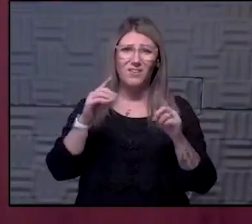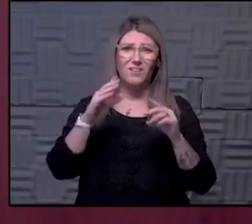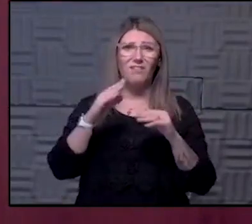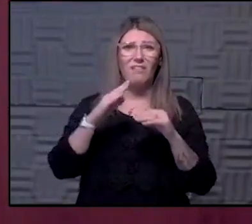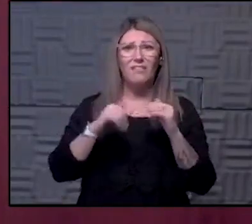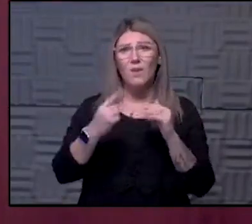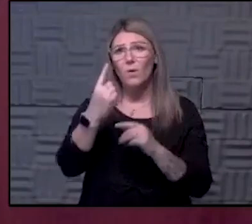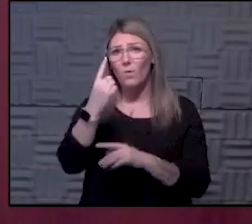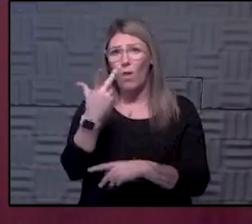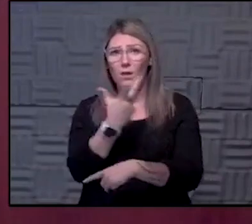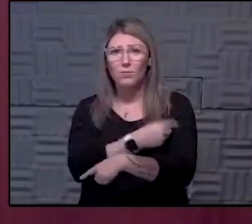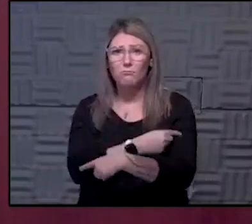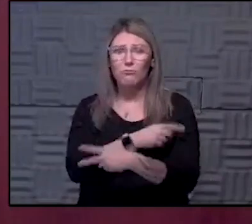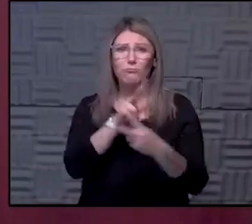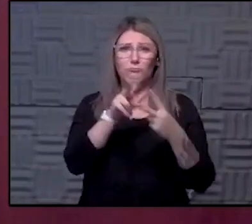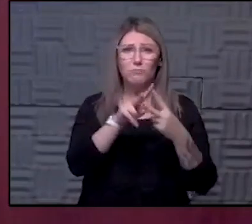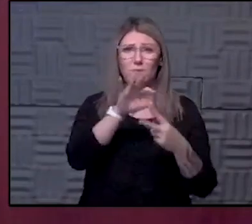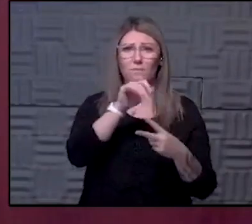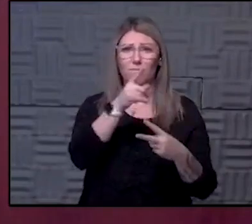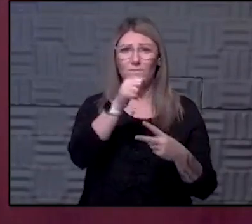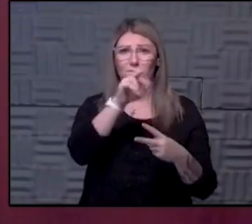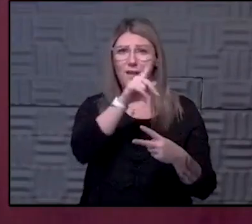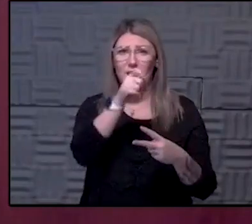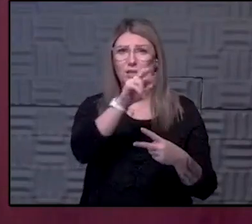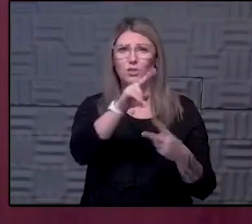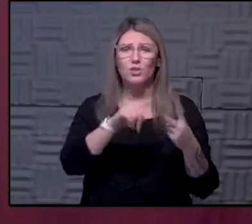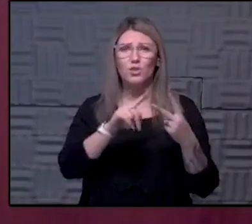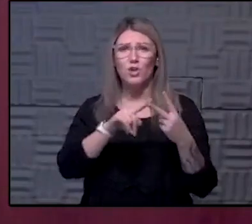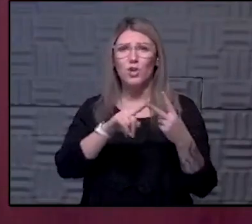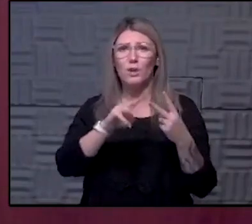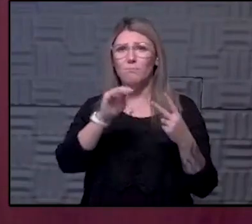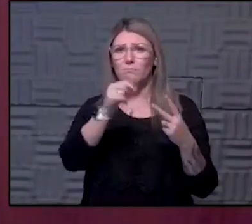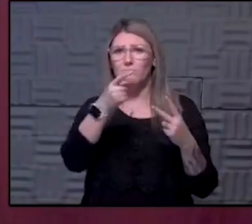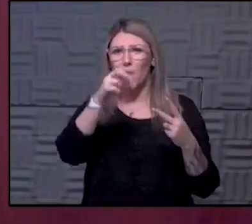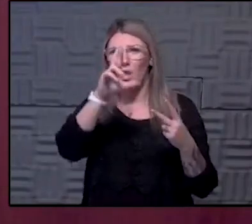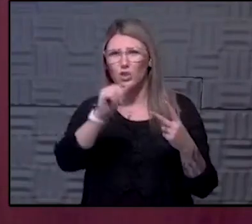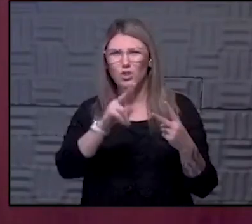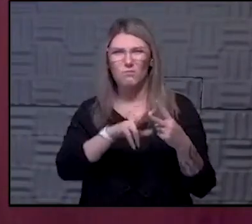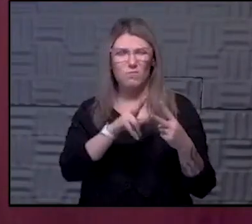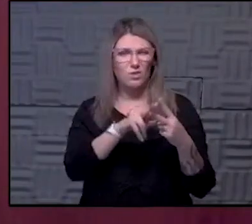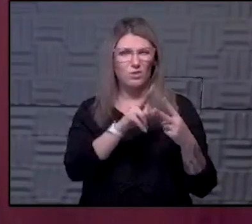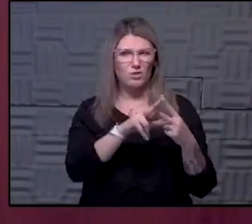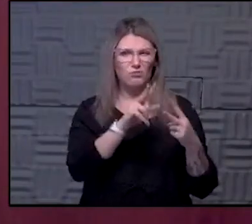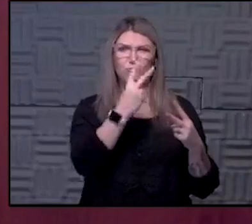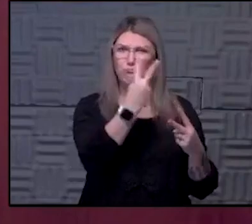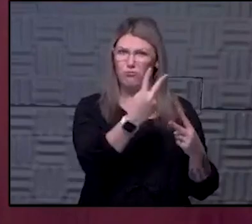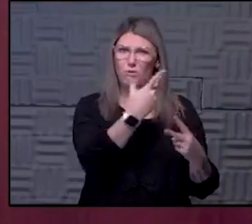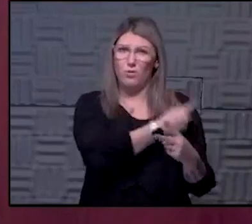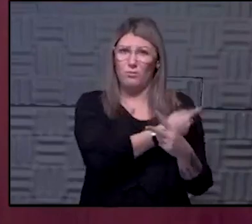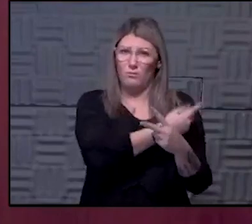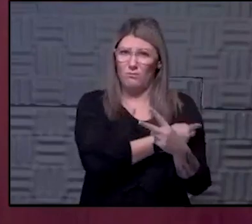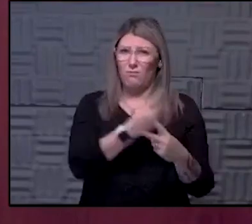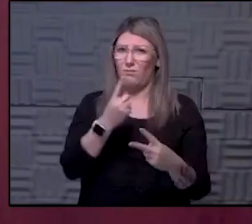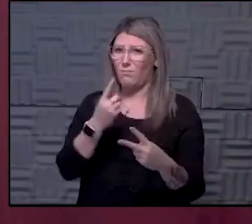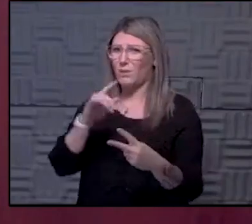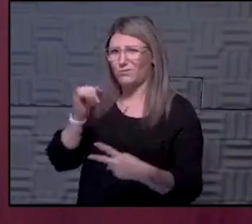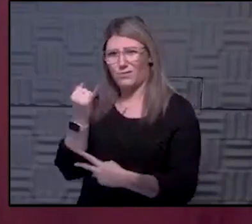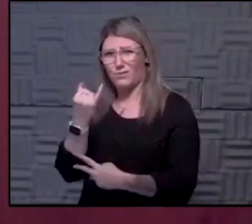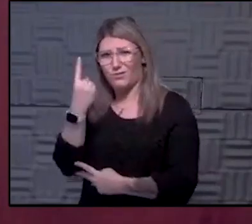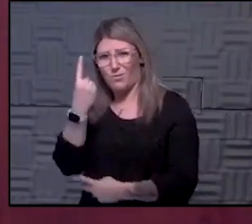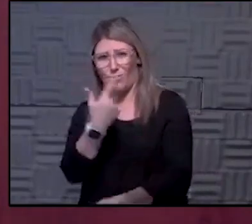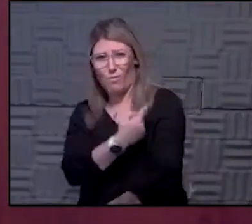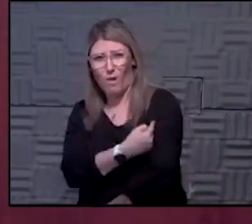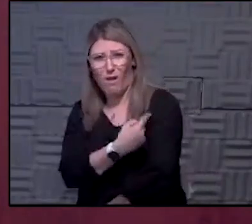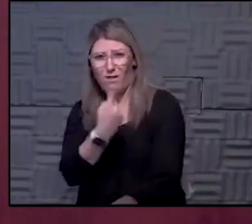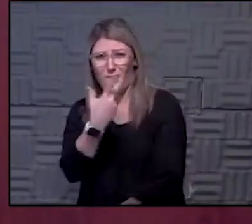or Moderna, but experts say we still need to give 2 doses of those instead of 1 dose to more people. Can you explain why?